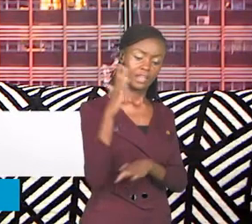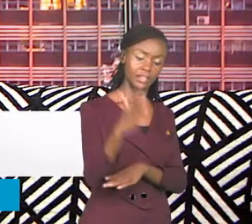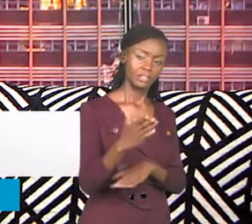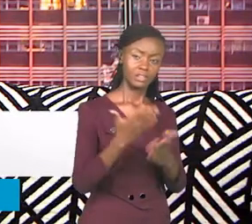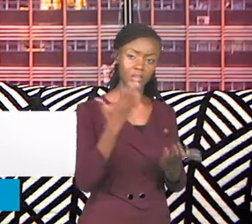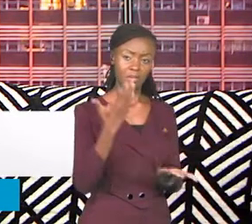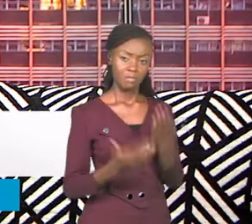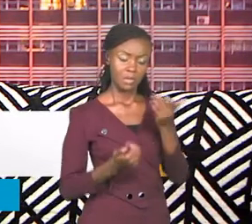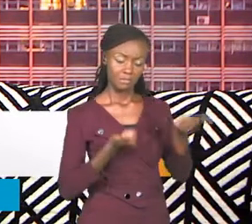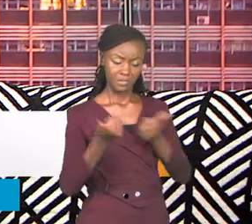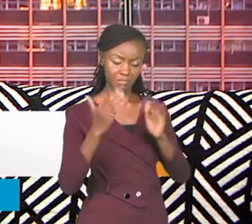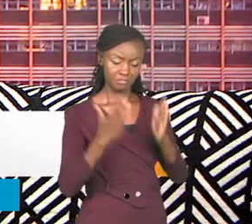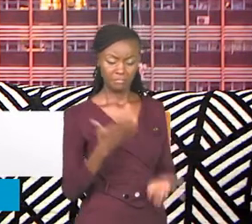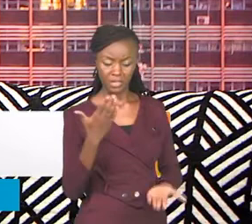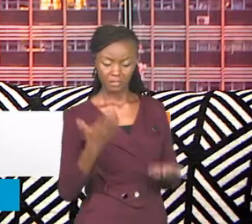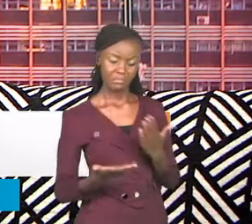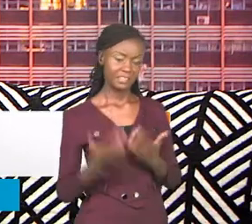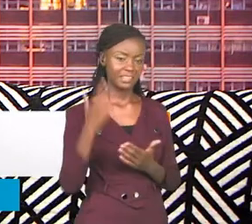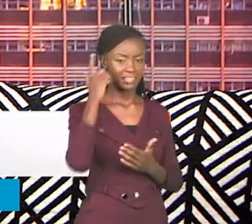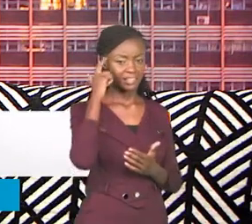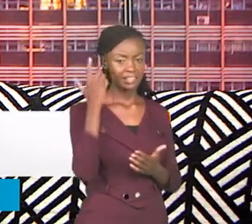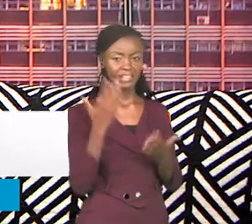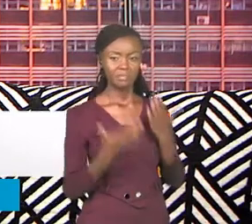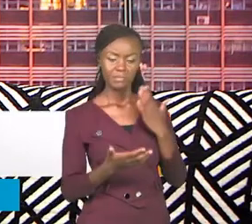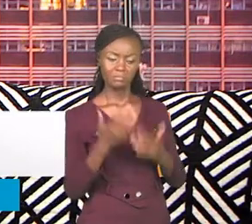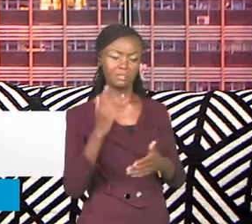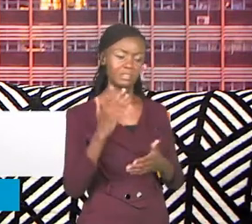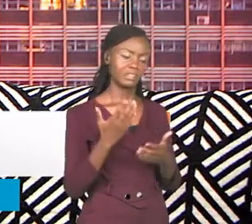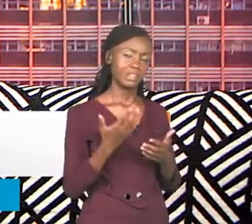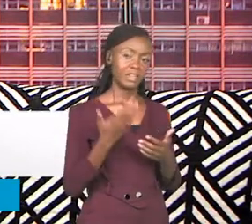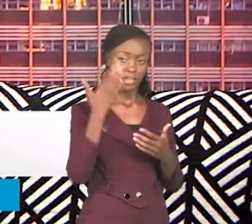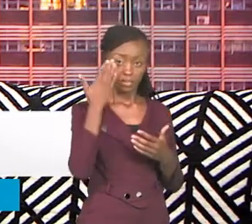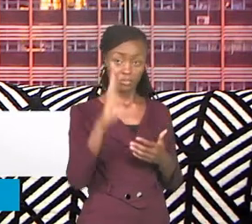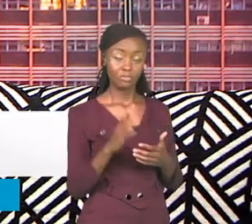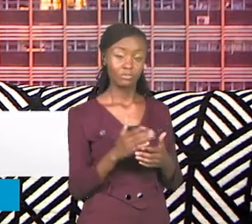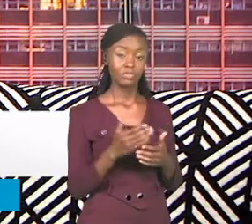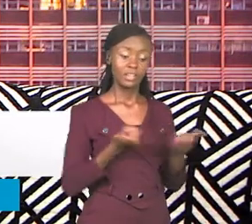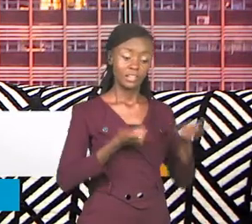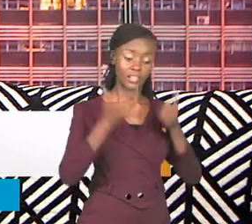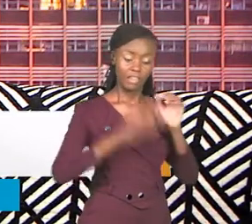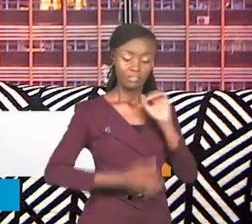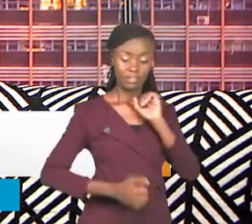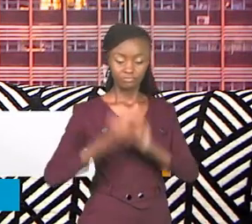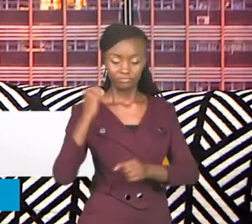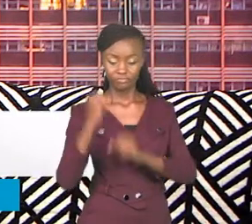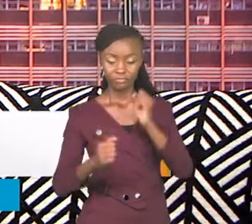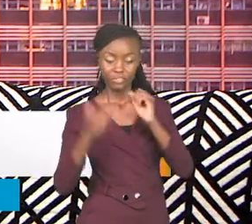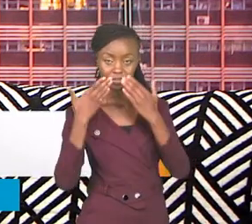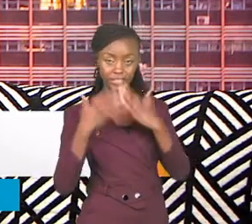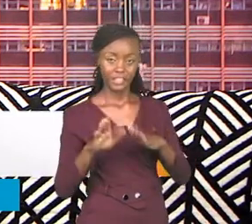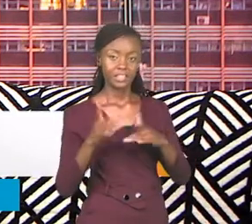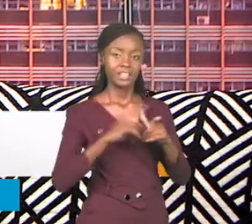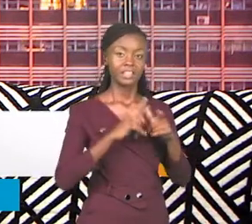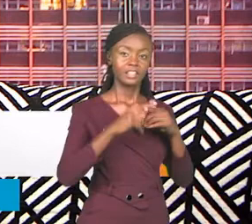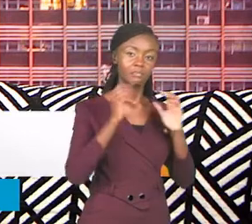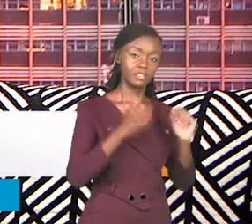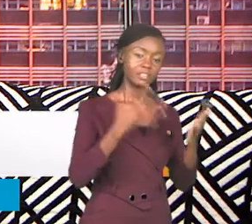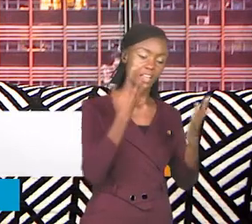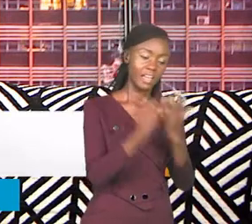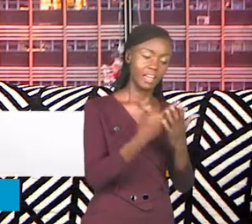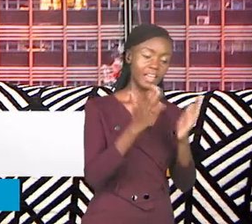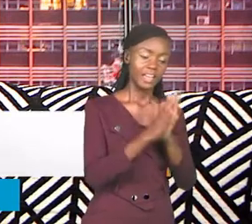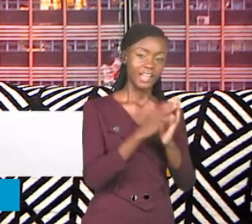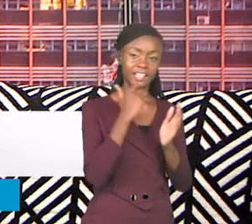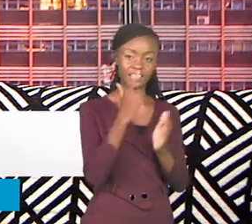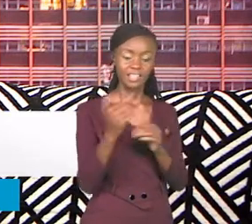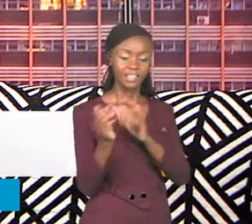he was this and that. Although he ran away, they're still pursuing him. Hope he'll be able to be arrested and tell us the